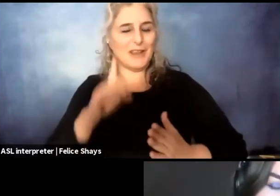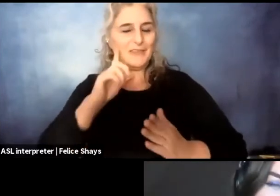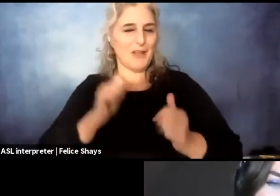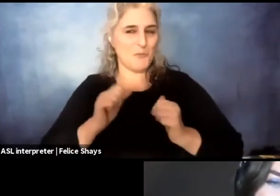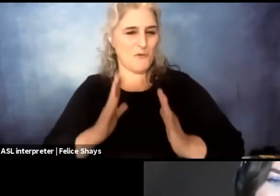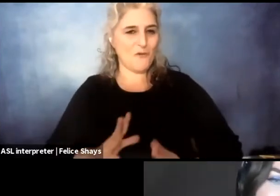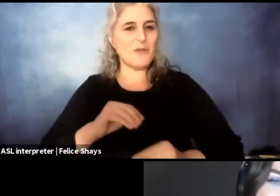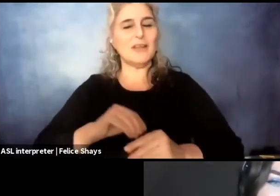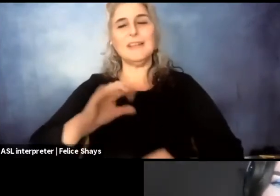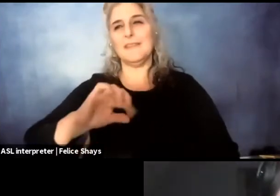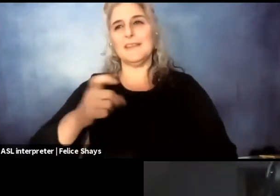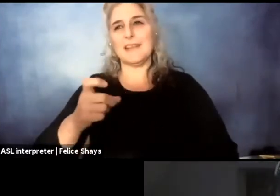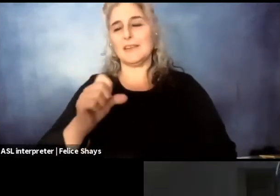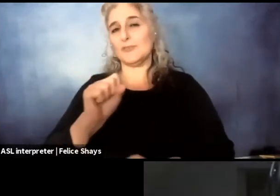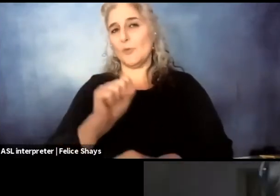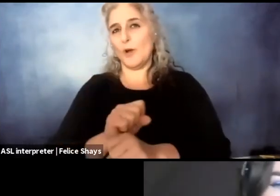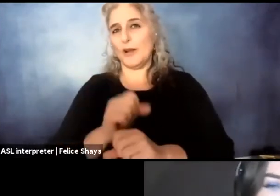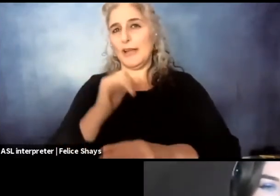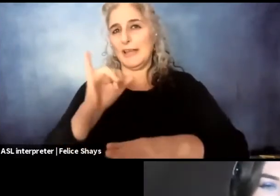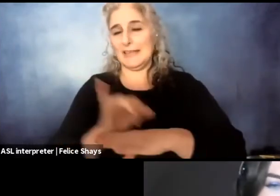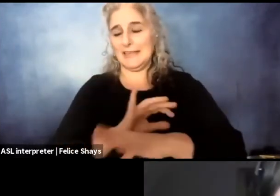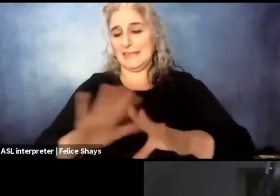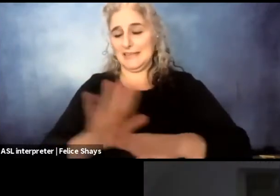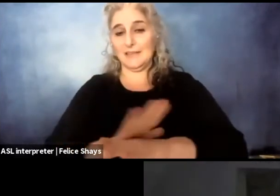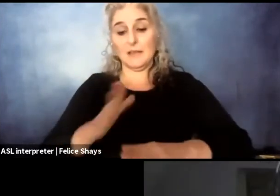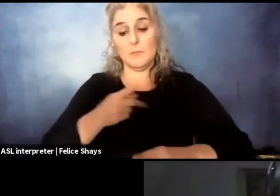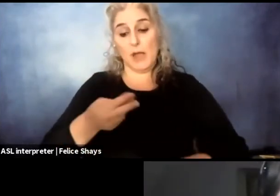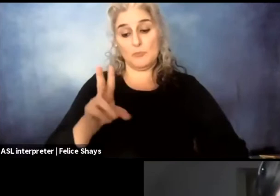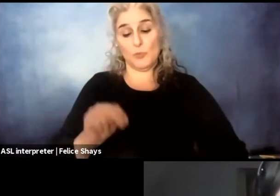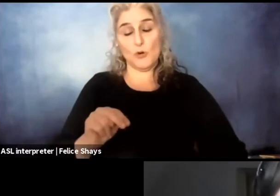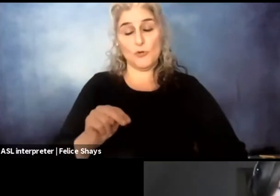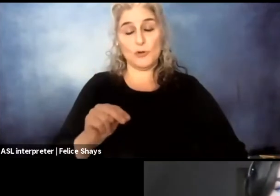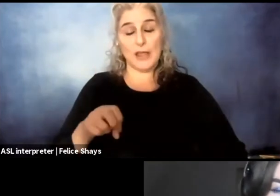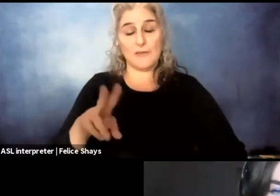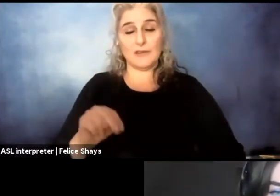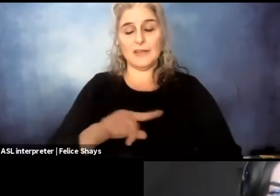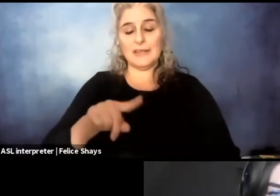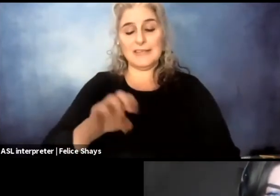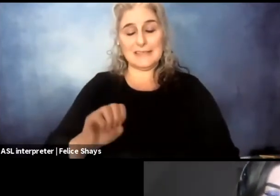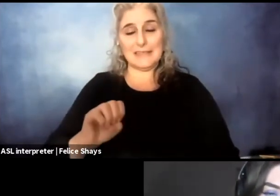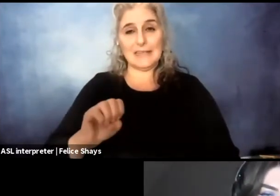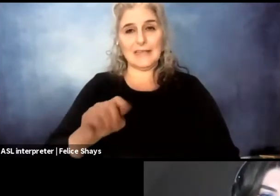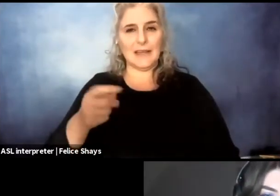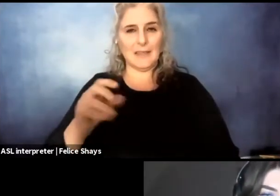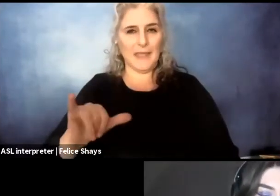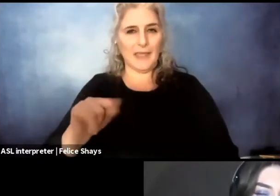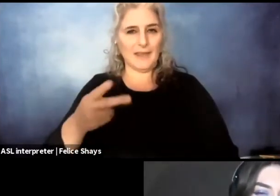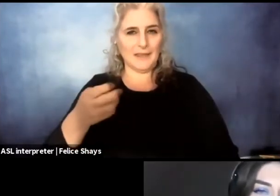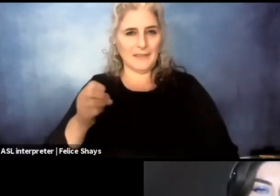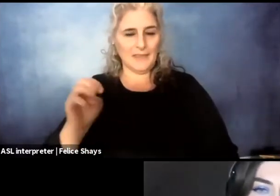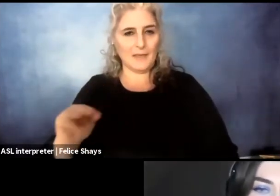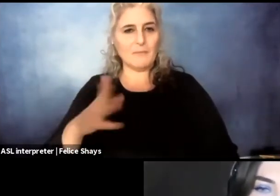work industries. So my pronouns are Z, they, and them. I identify as Black. I do have a